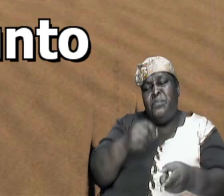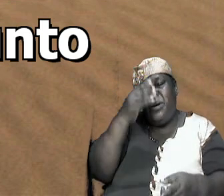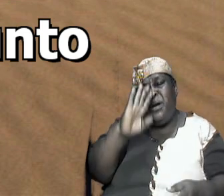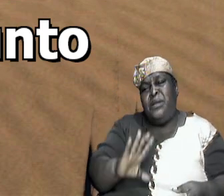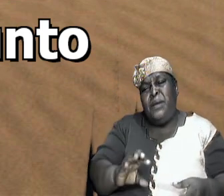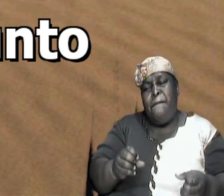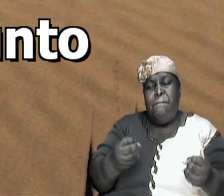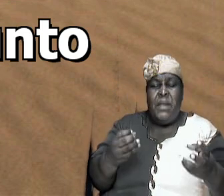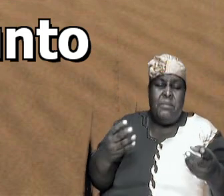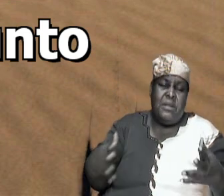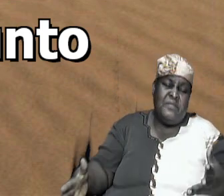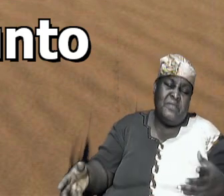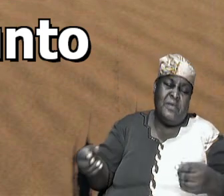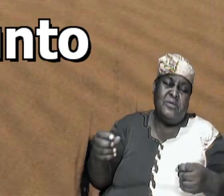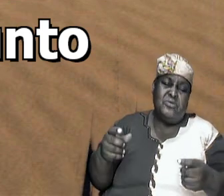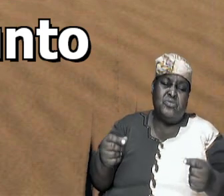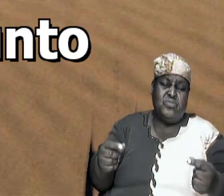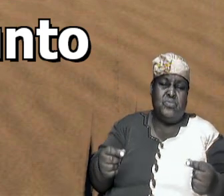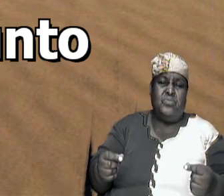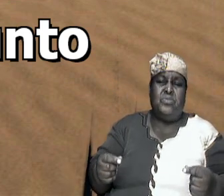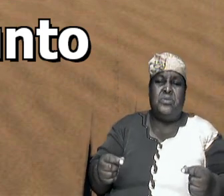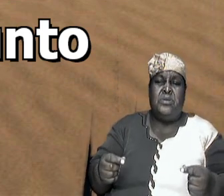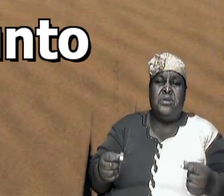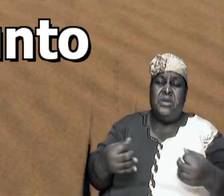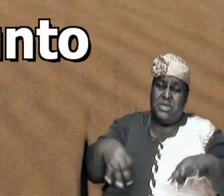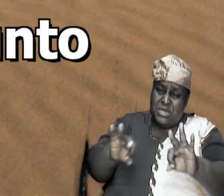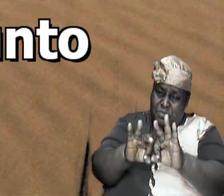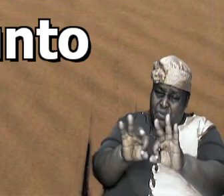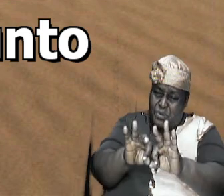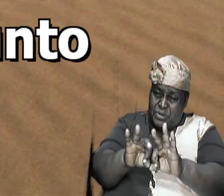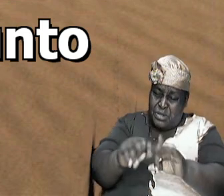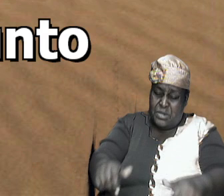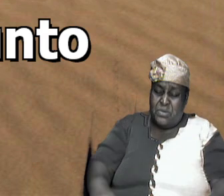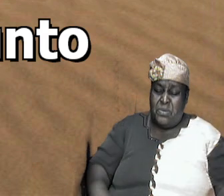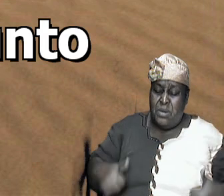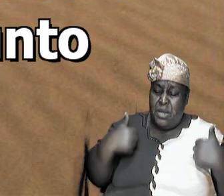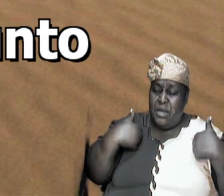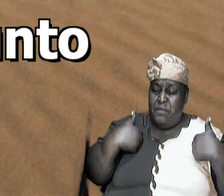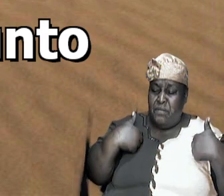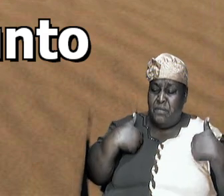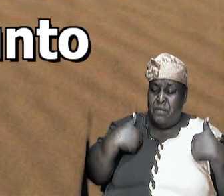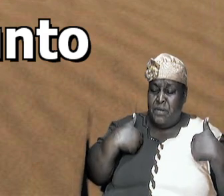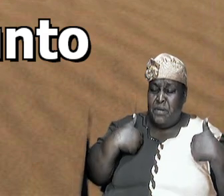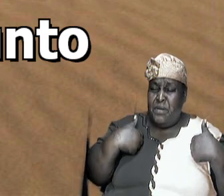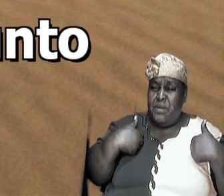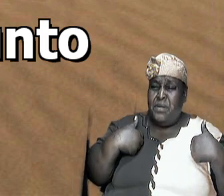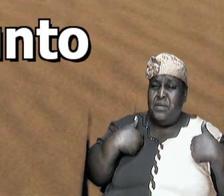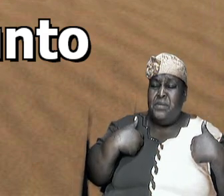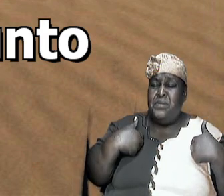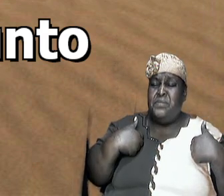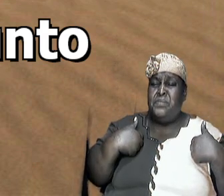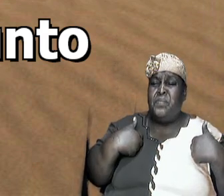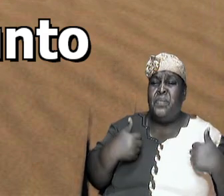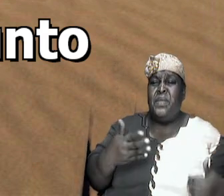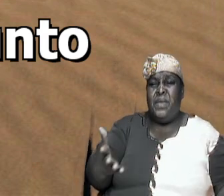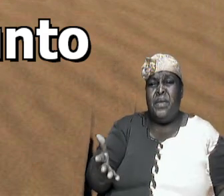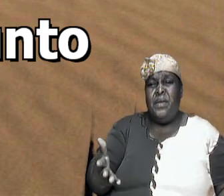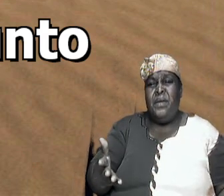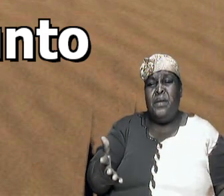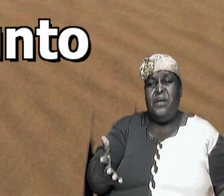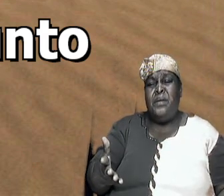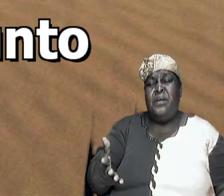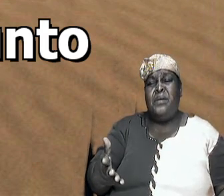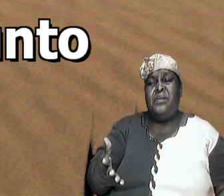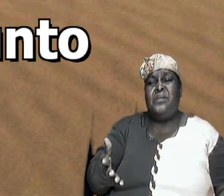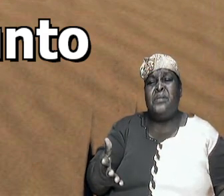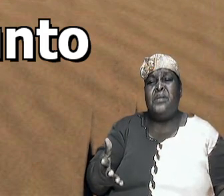things are necessary for life, but at the heart of them, there is that undertone